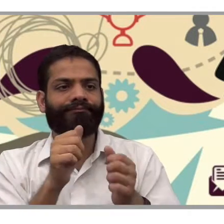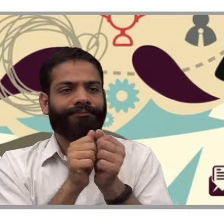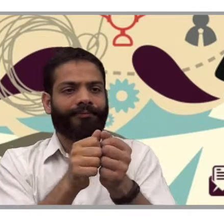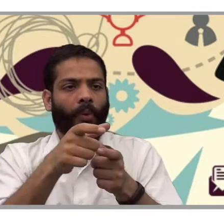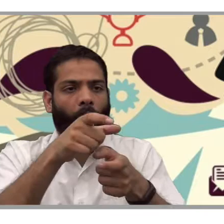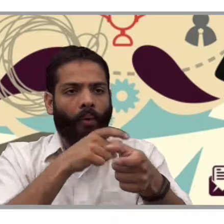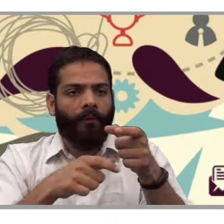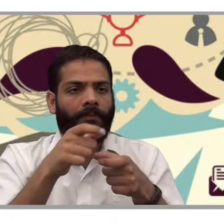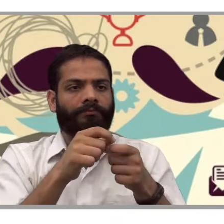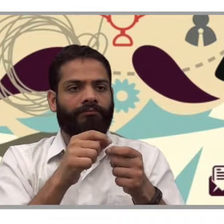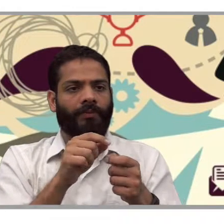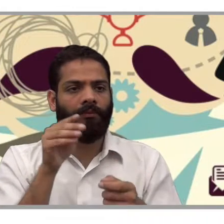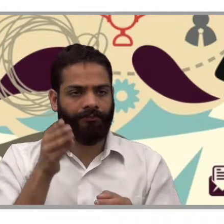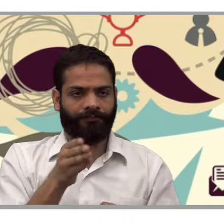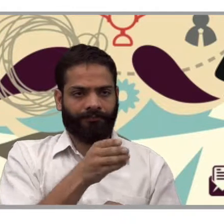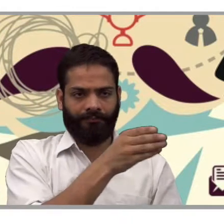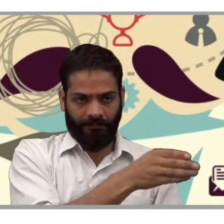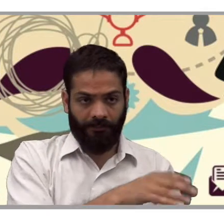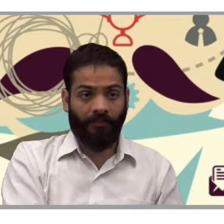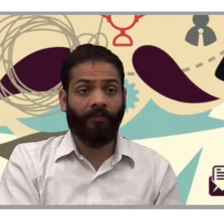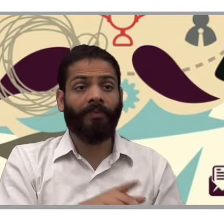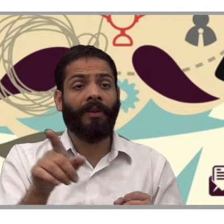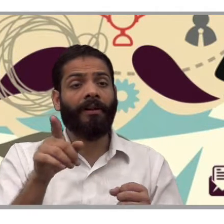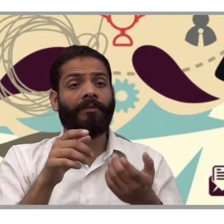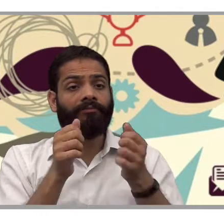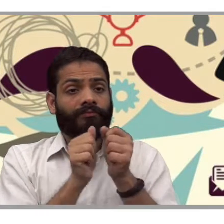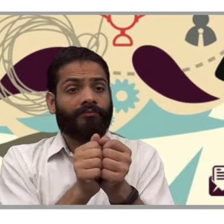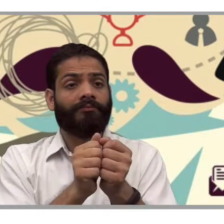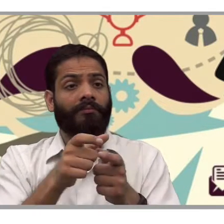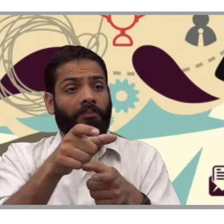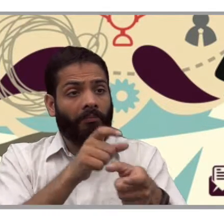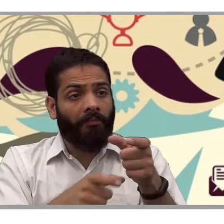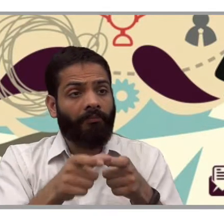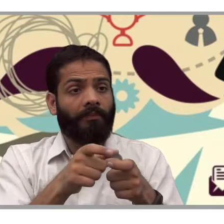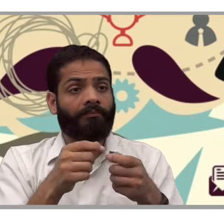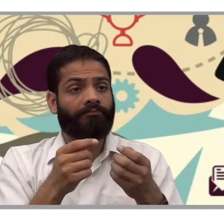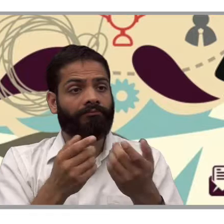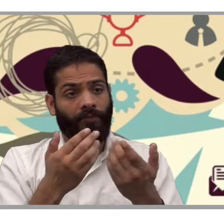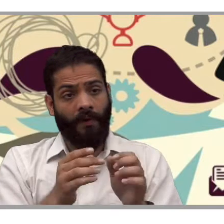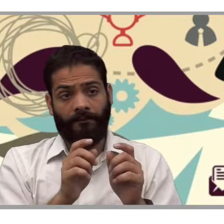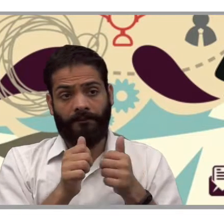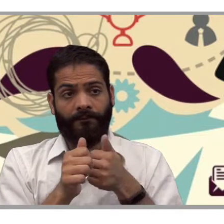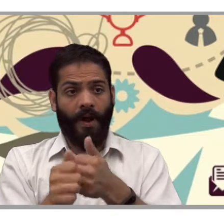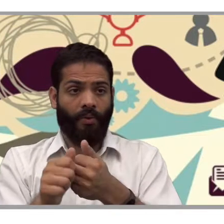name, WH particle, with the non-manual marker.